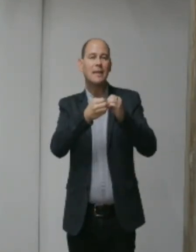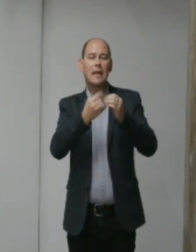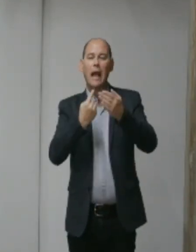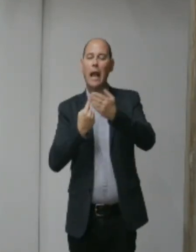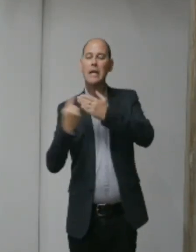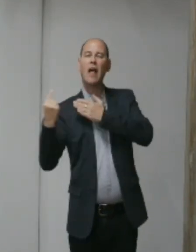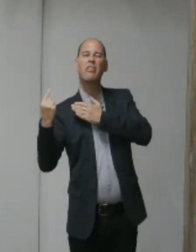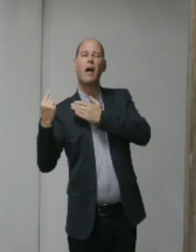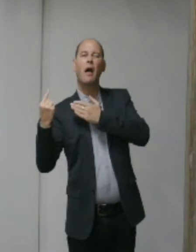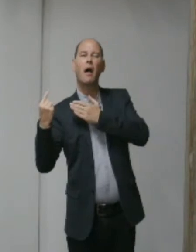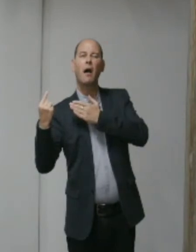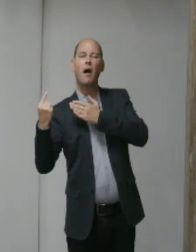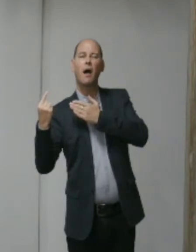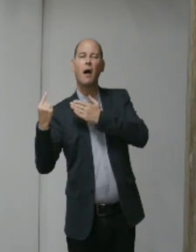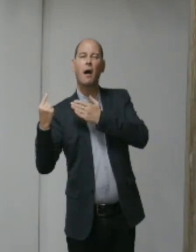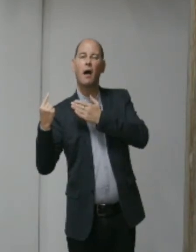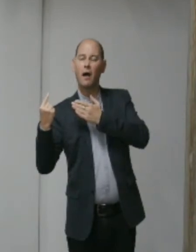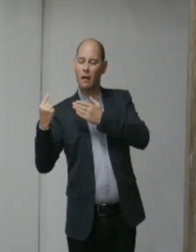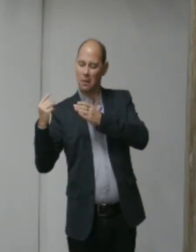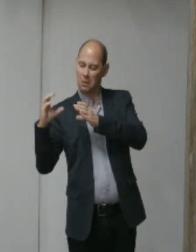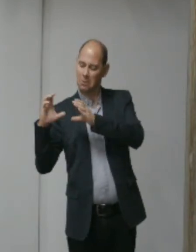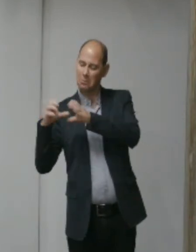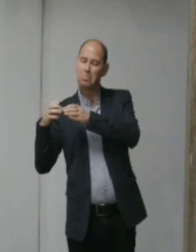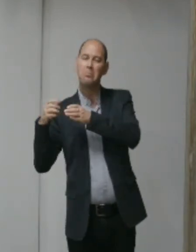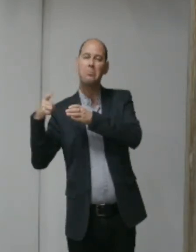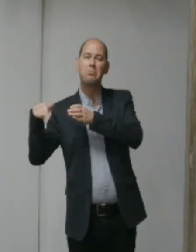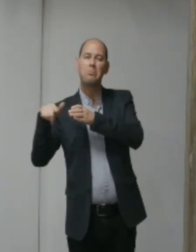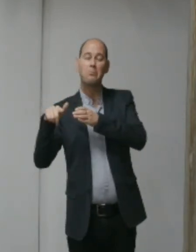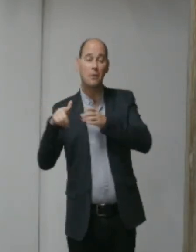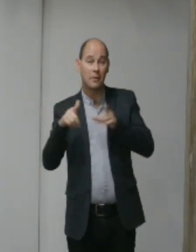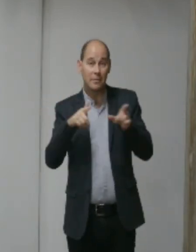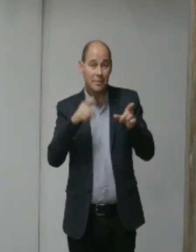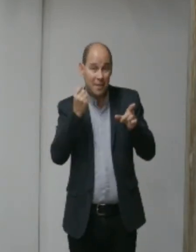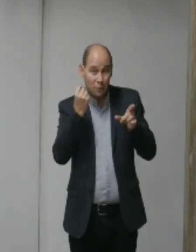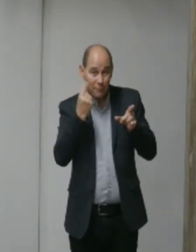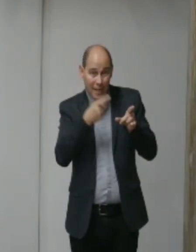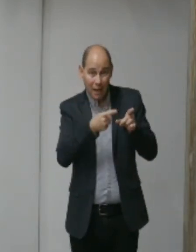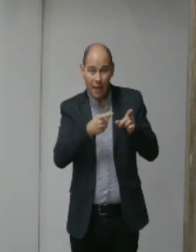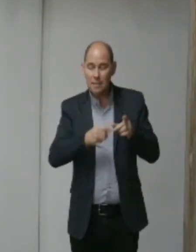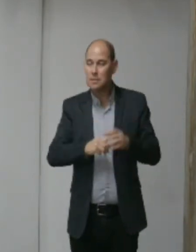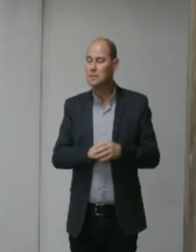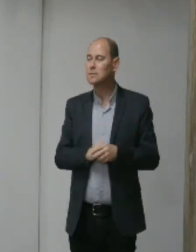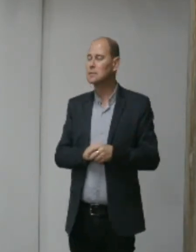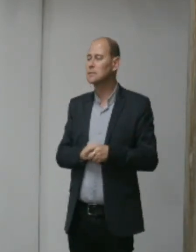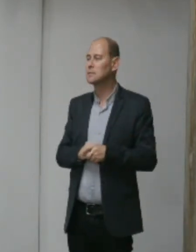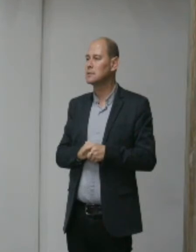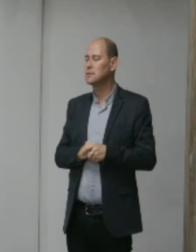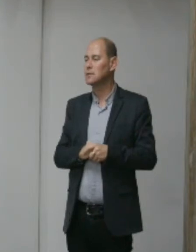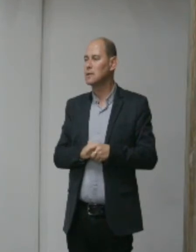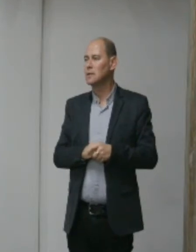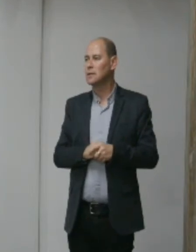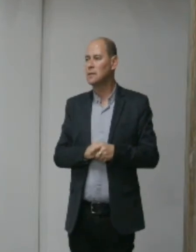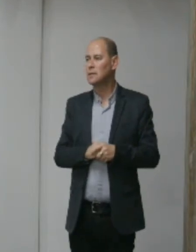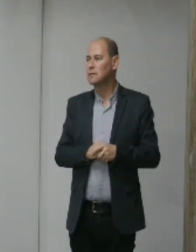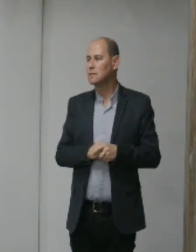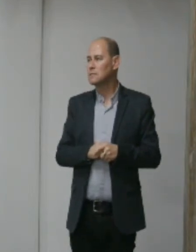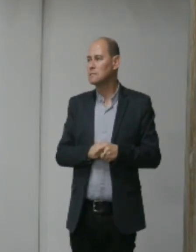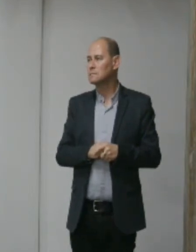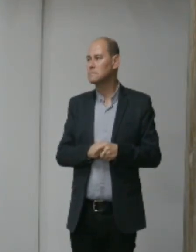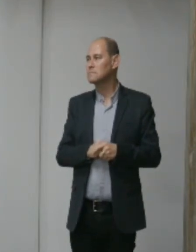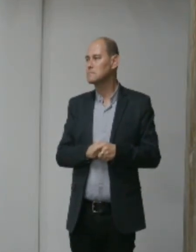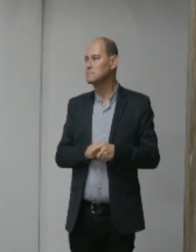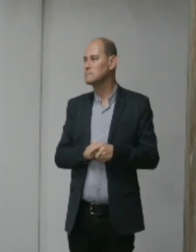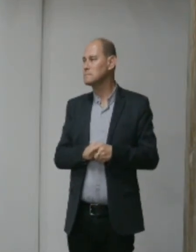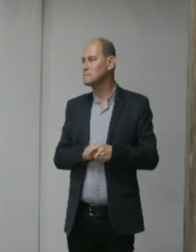start, but I can't think of anything too practical, but it's just add that contribution about those two things, if that